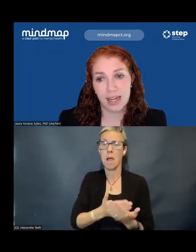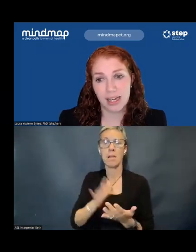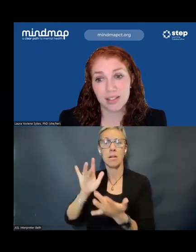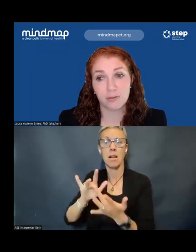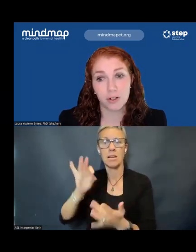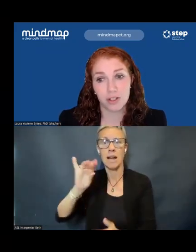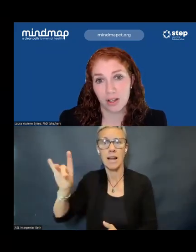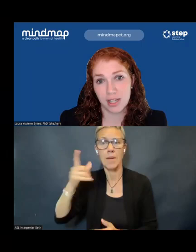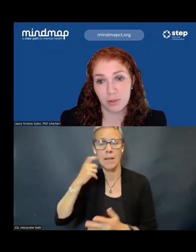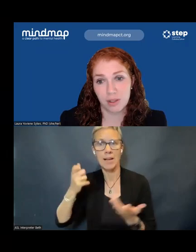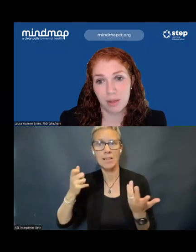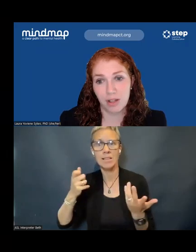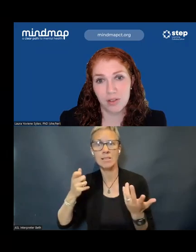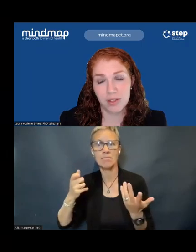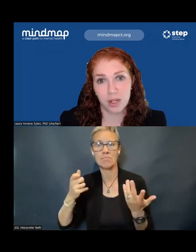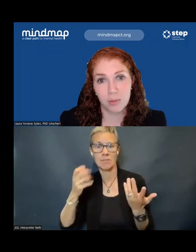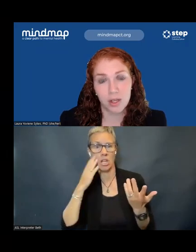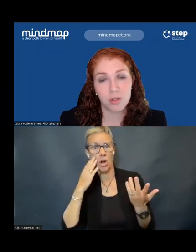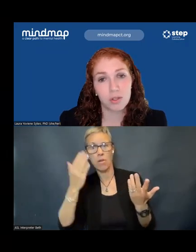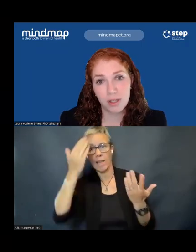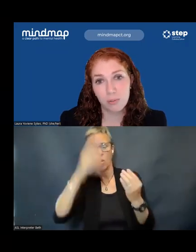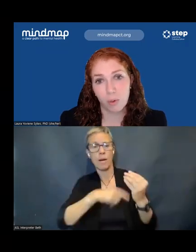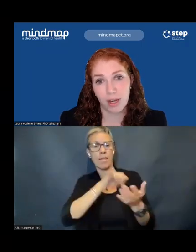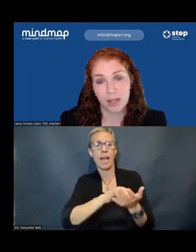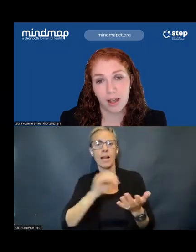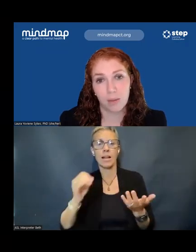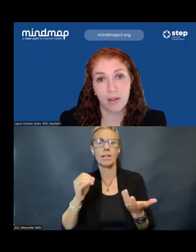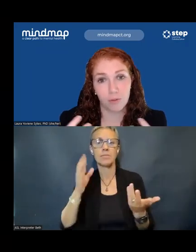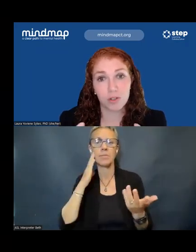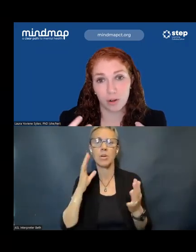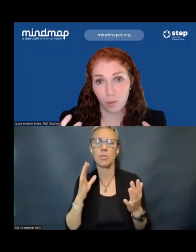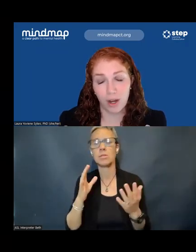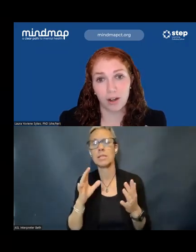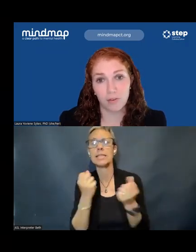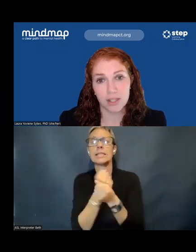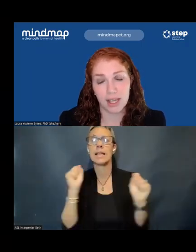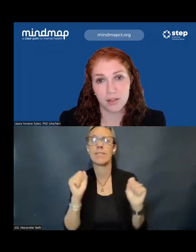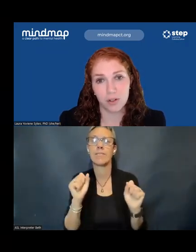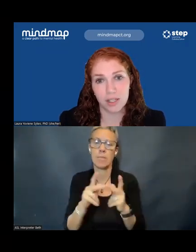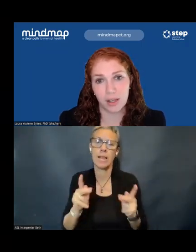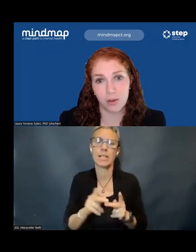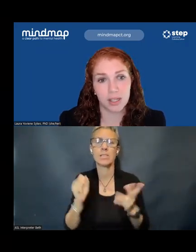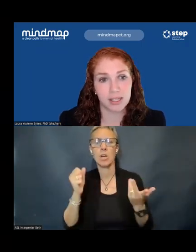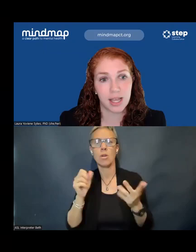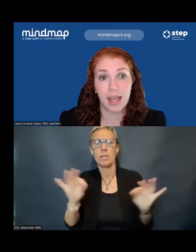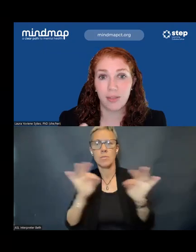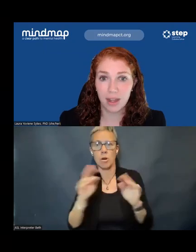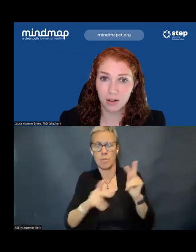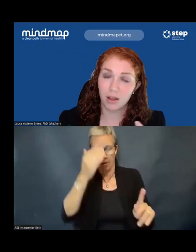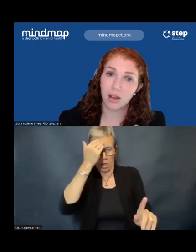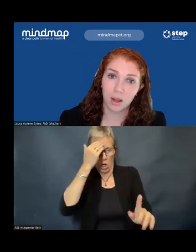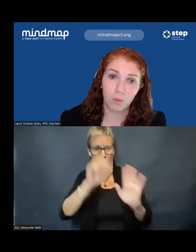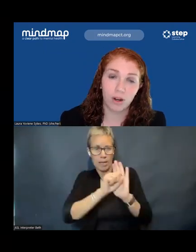of 988 as a first contact with the mental health system. So it's really important that folks are aware of the signs of early psychosis,